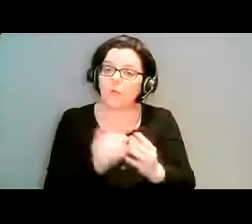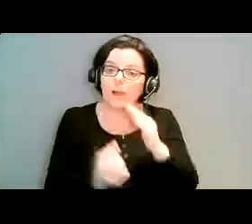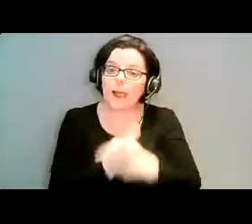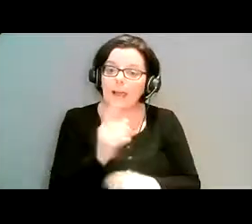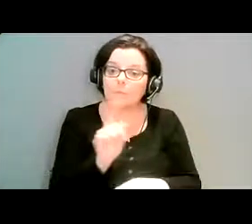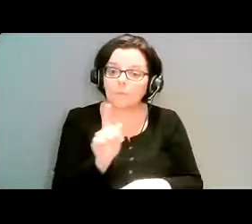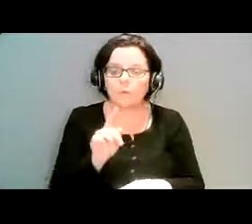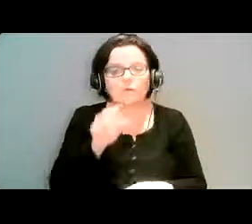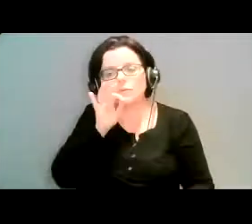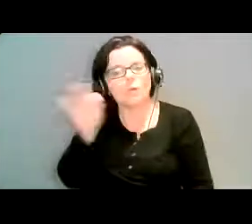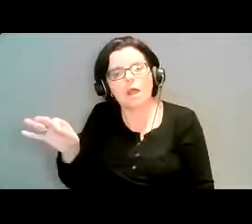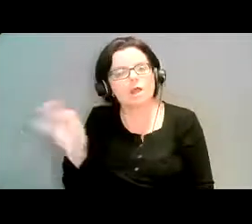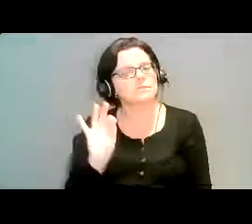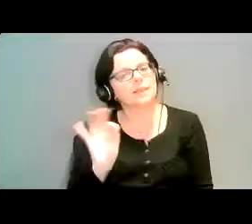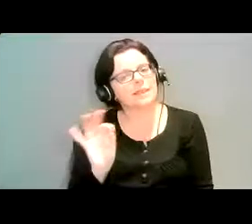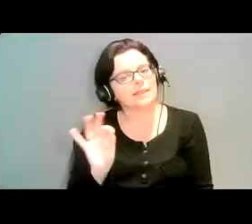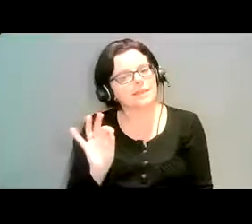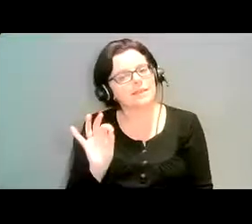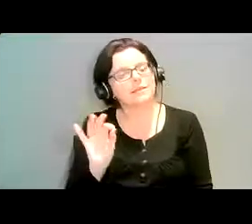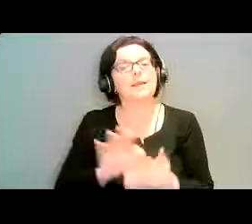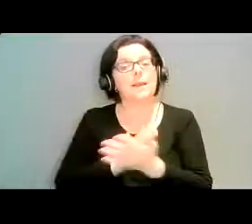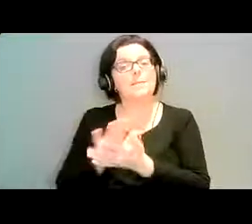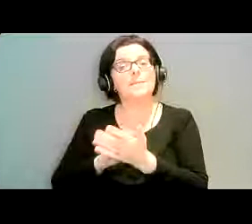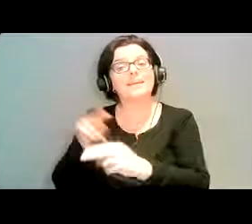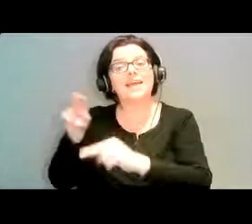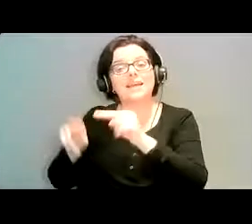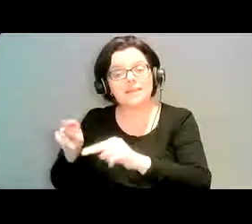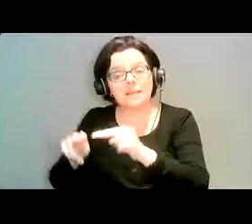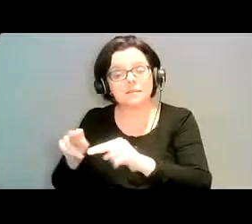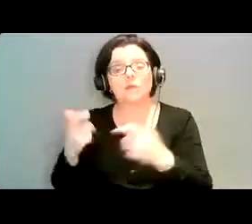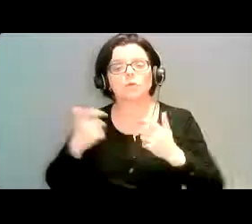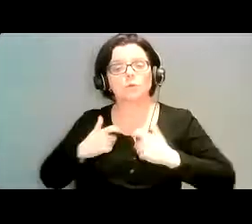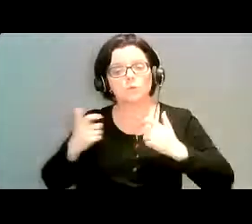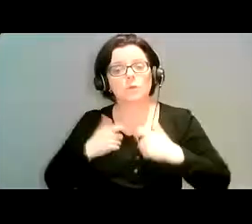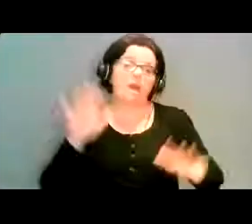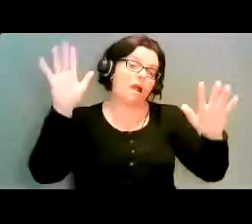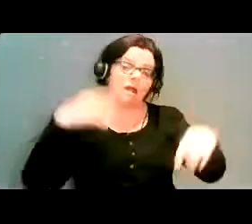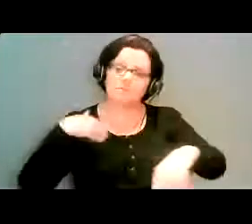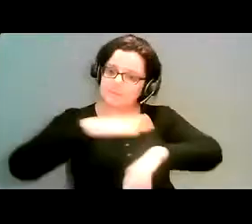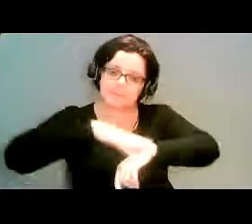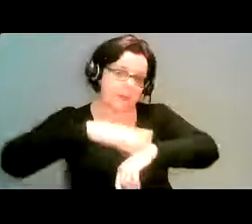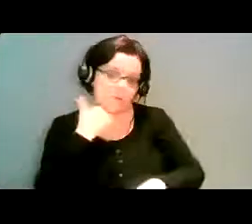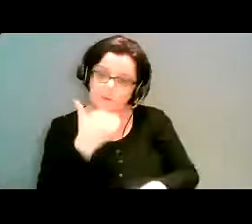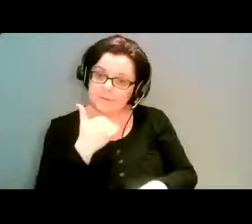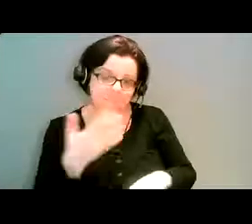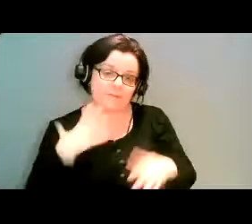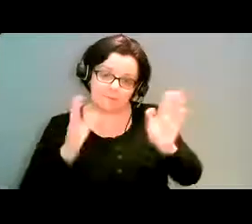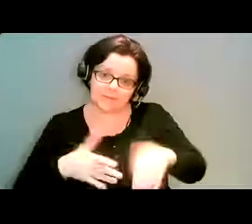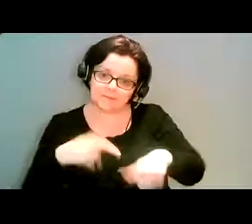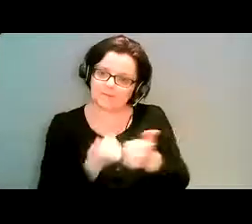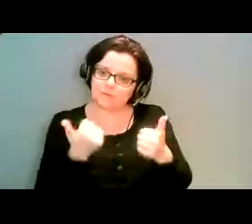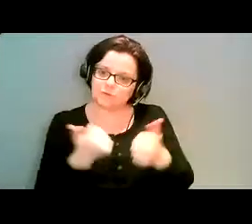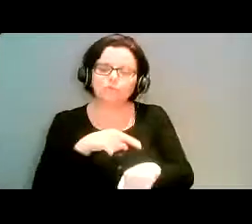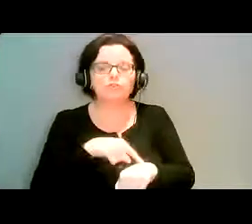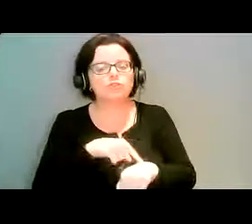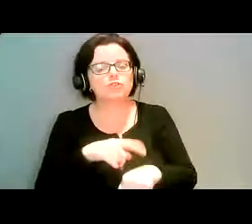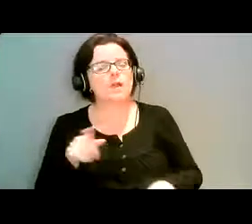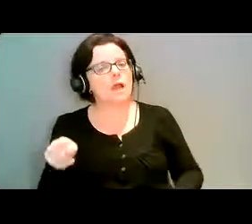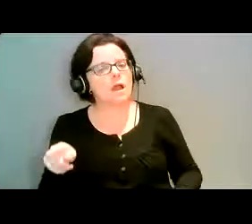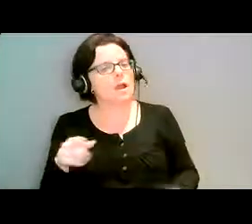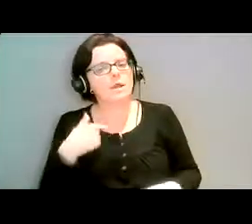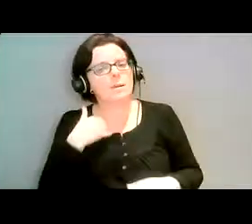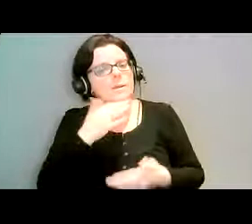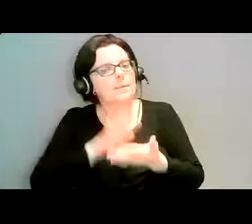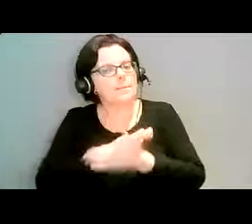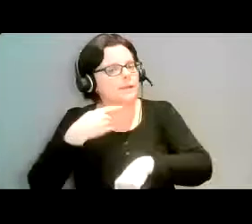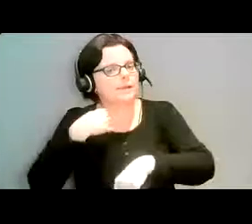is social workers or assessors say, oh, no, sorry, I don't have time. We have to finish here. And I don't really have time to come